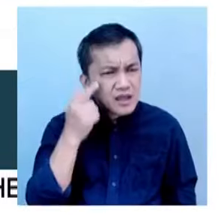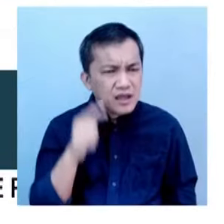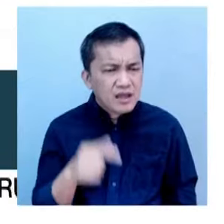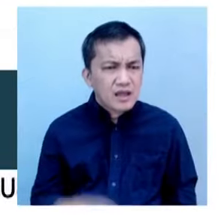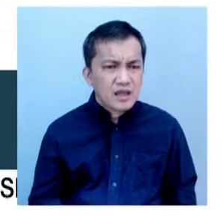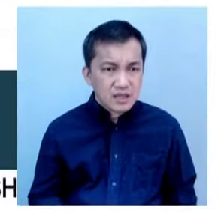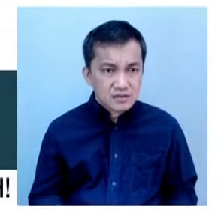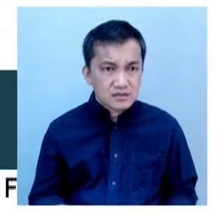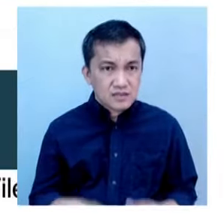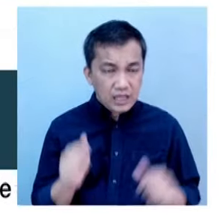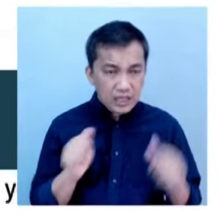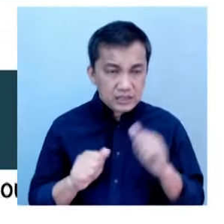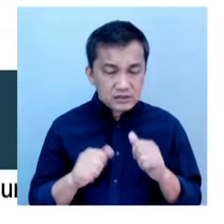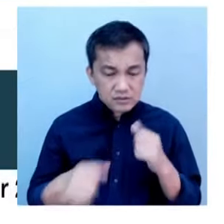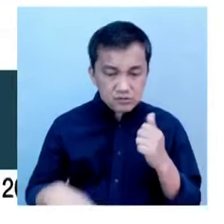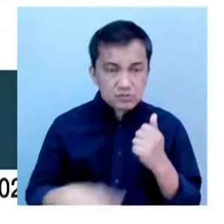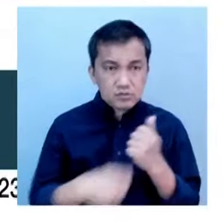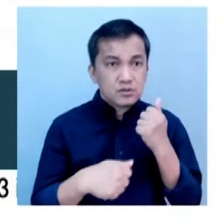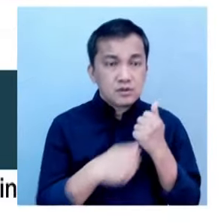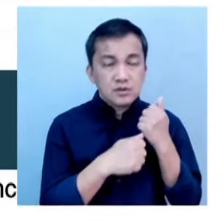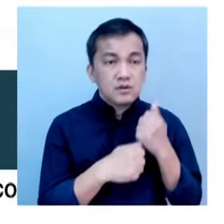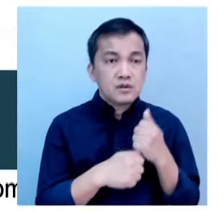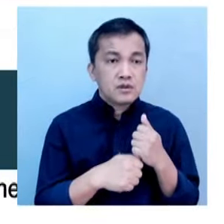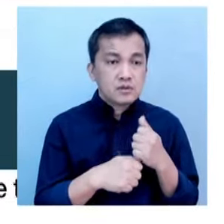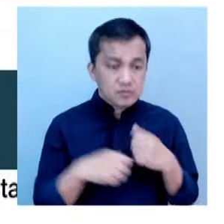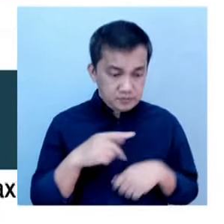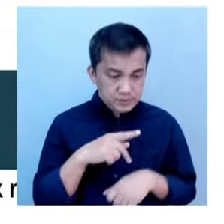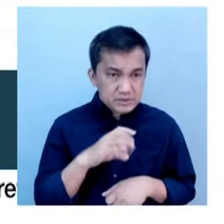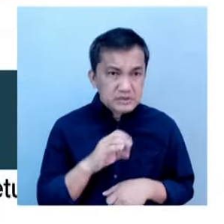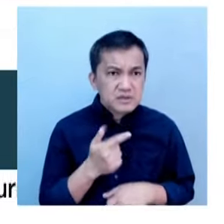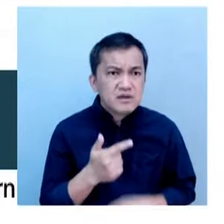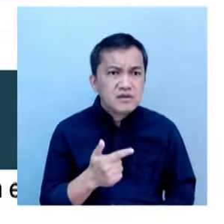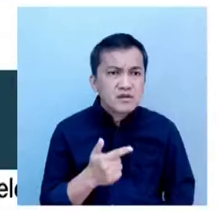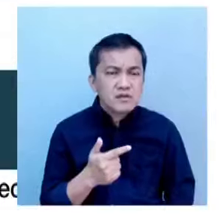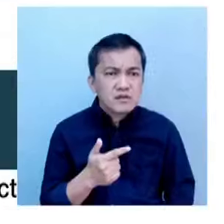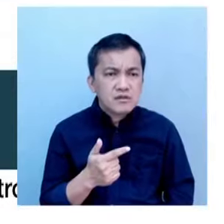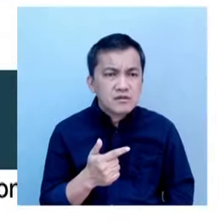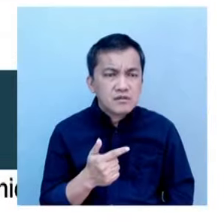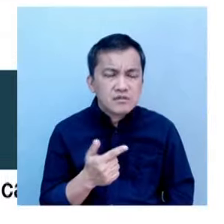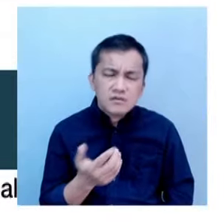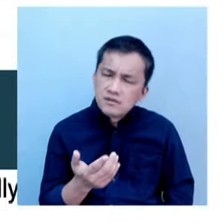as auxiliaries in the Philippine Coast Guard. Again, no,